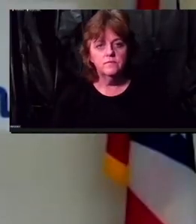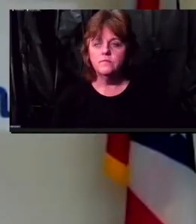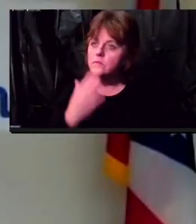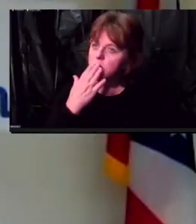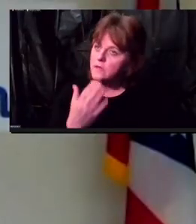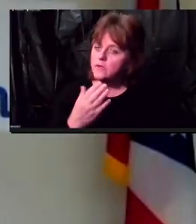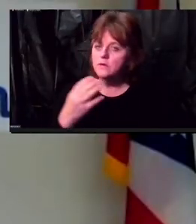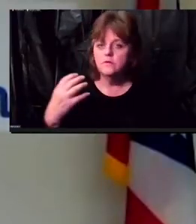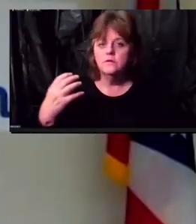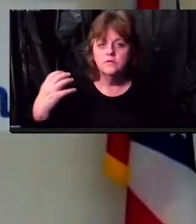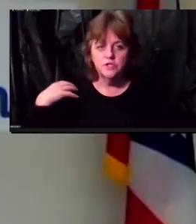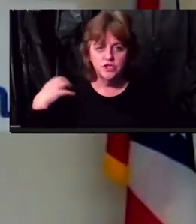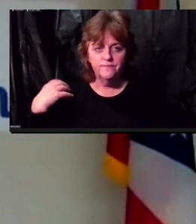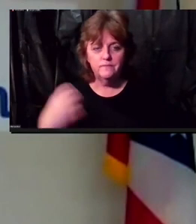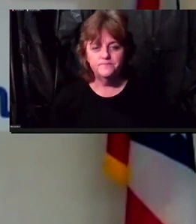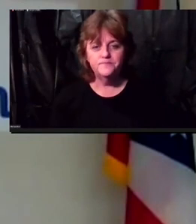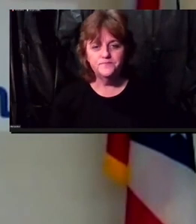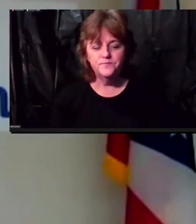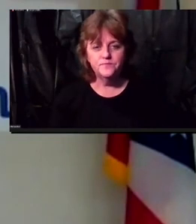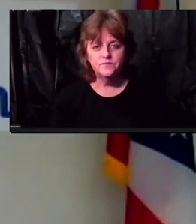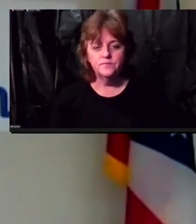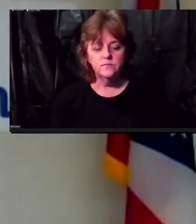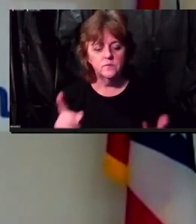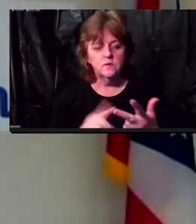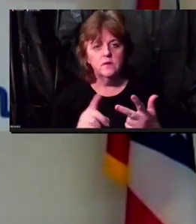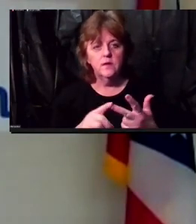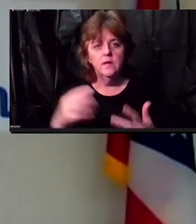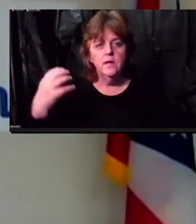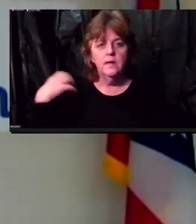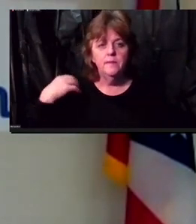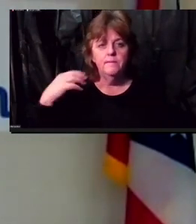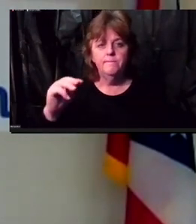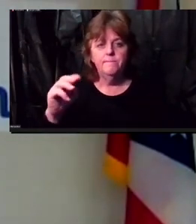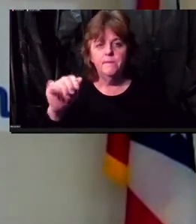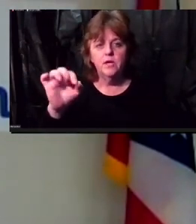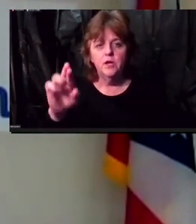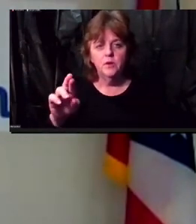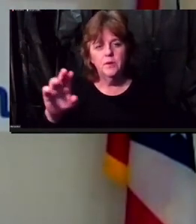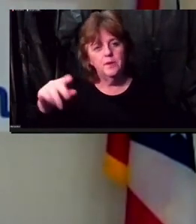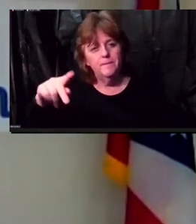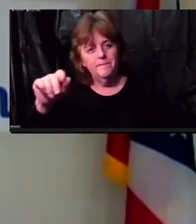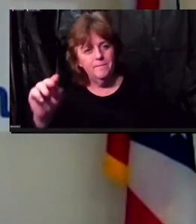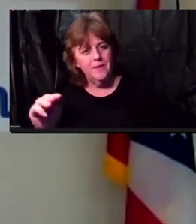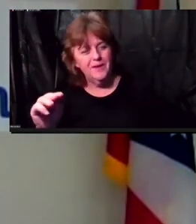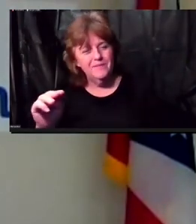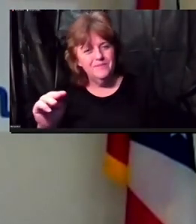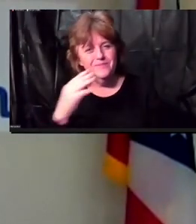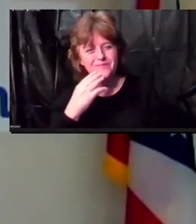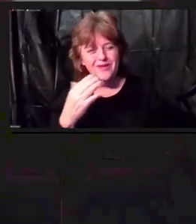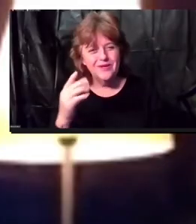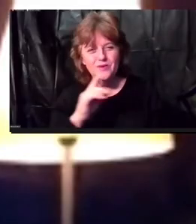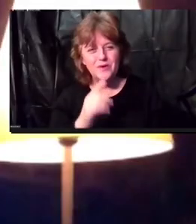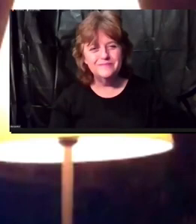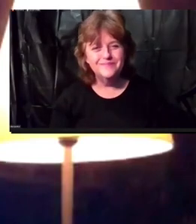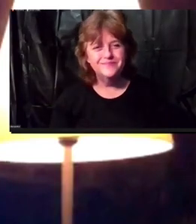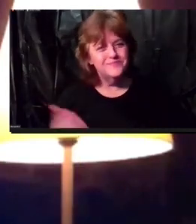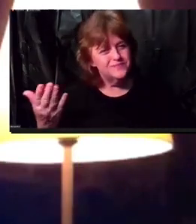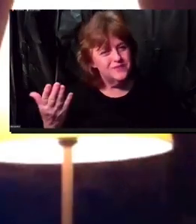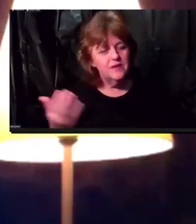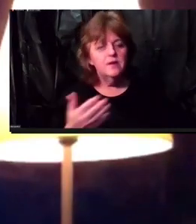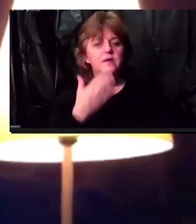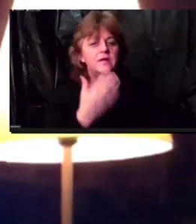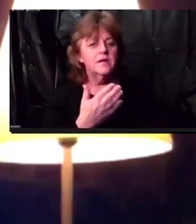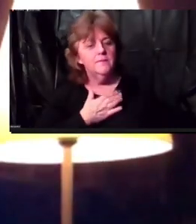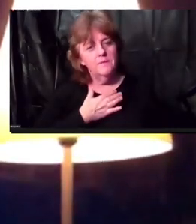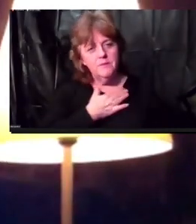Thank you, Chief. Also joining us is Mayor Pam. Mayor Pam, thank you. You're welcome. Thank you. It is